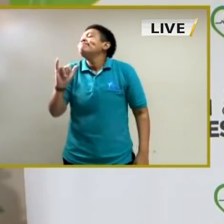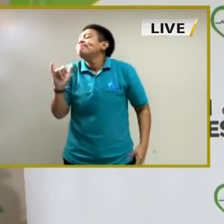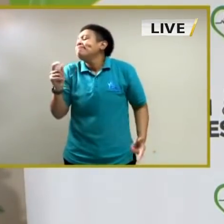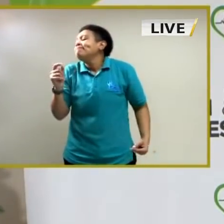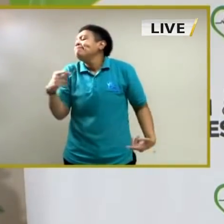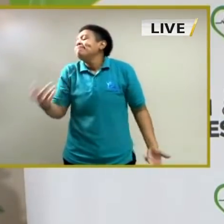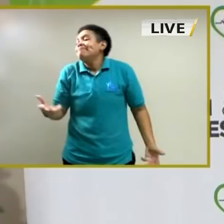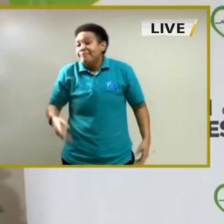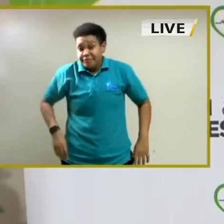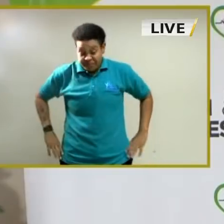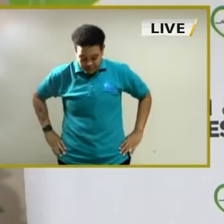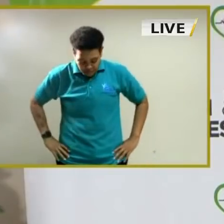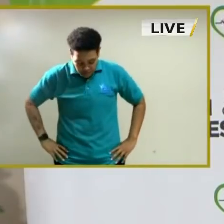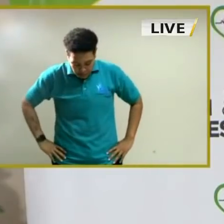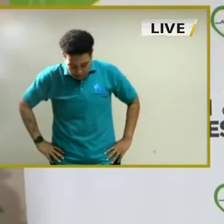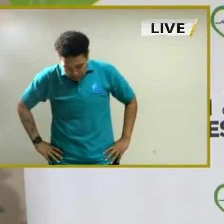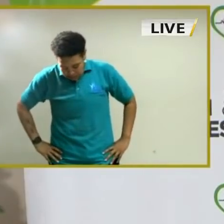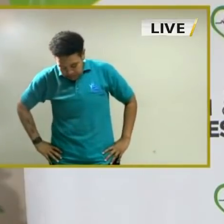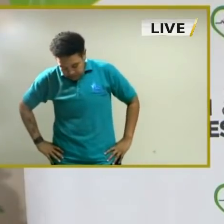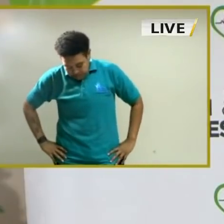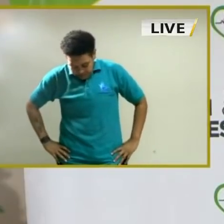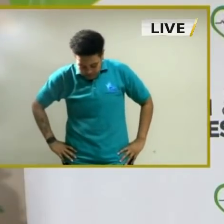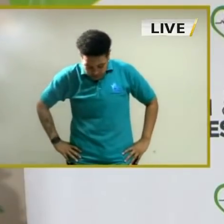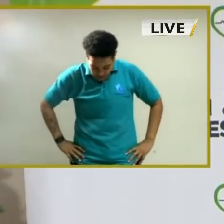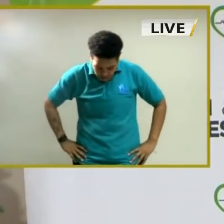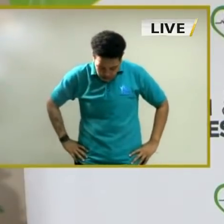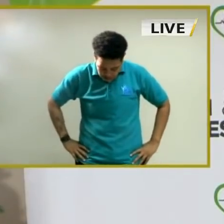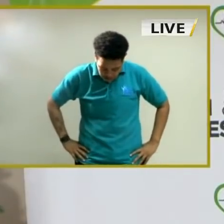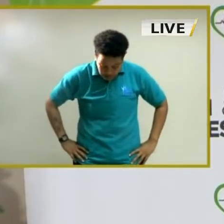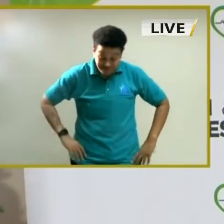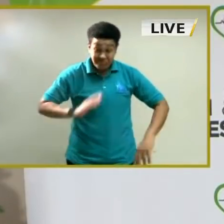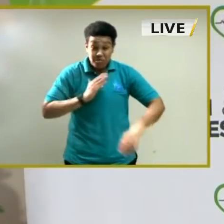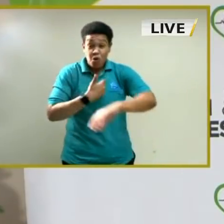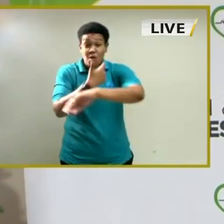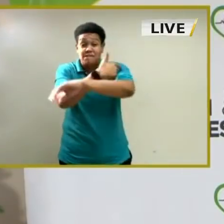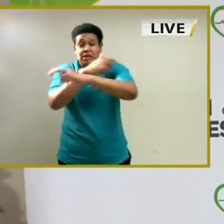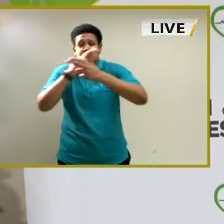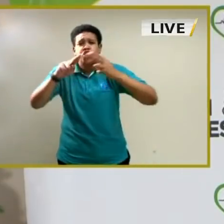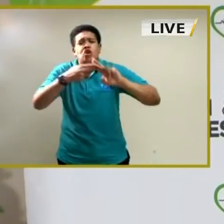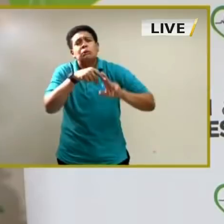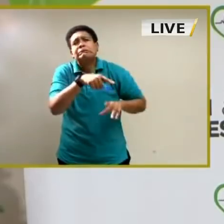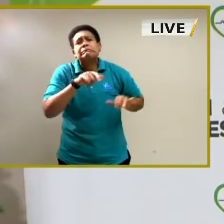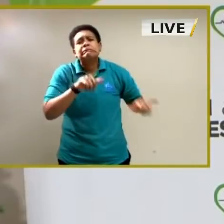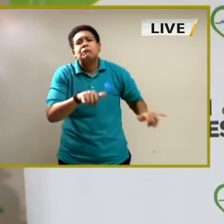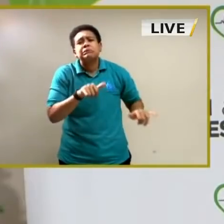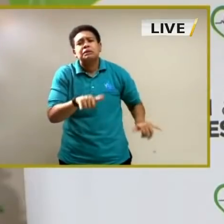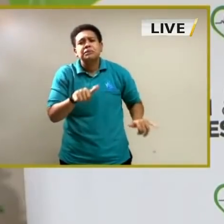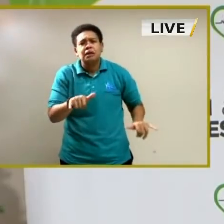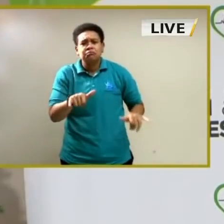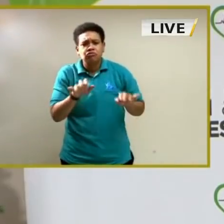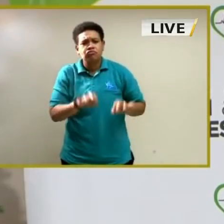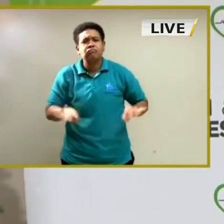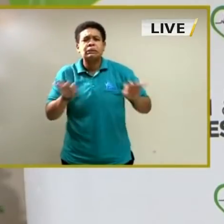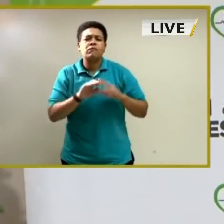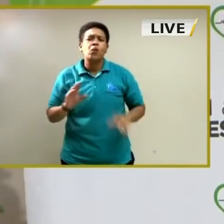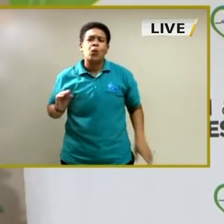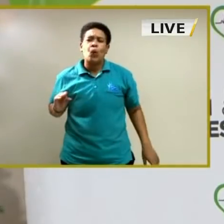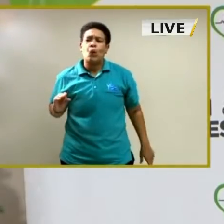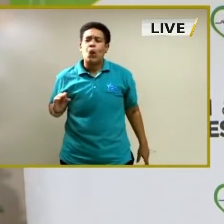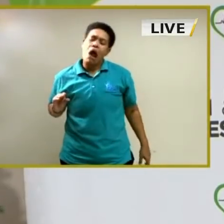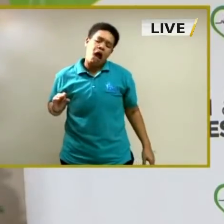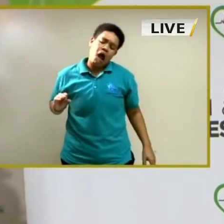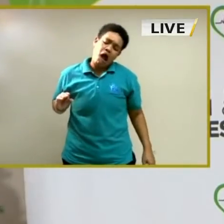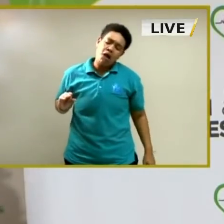Our vaccination numbers, of course, which are the most effective response, remains relatively low. We have given